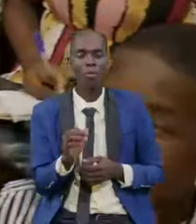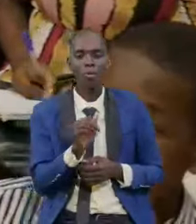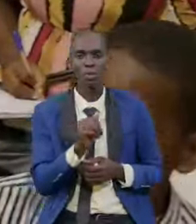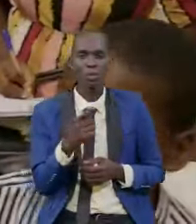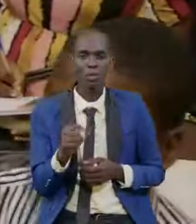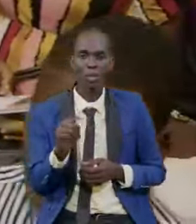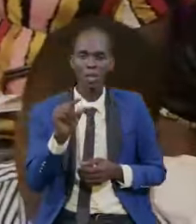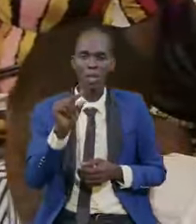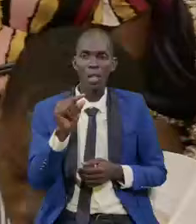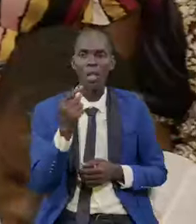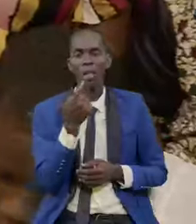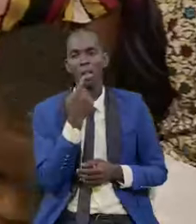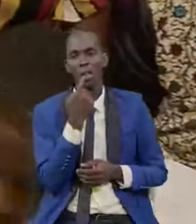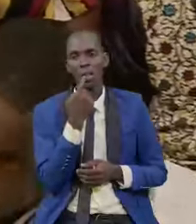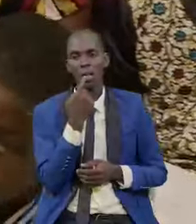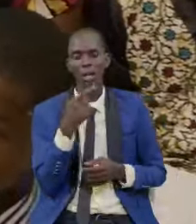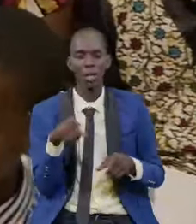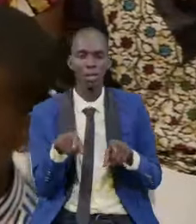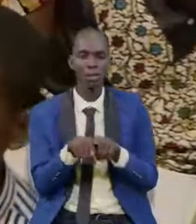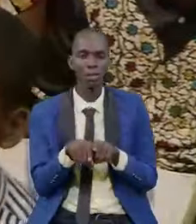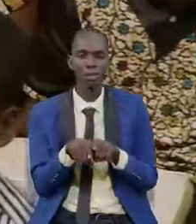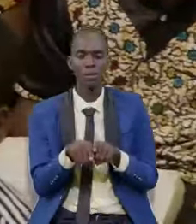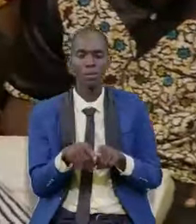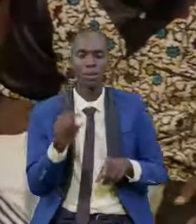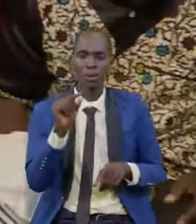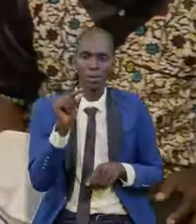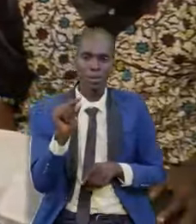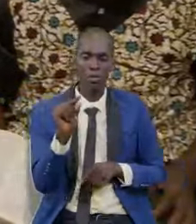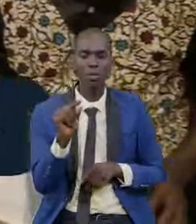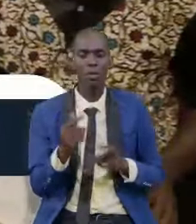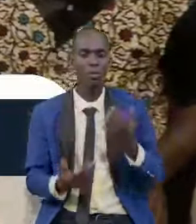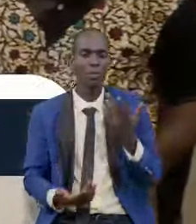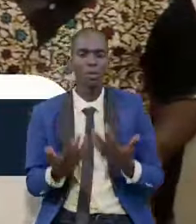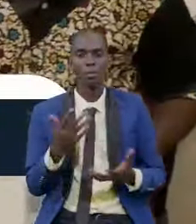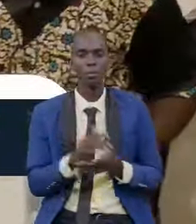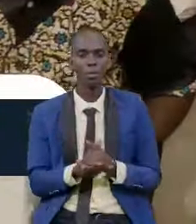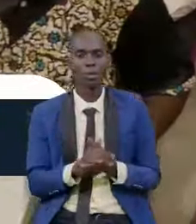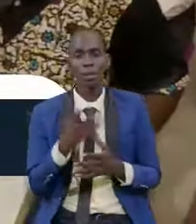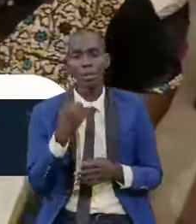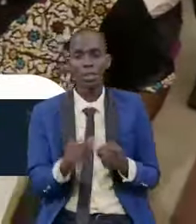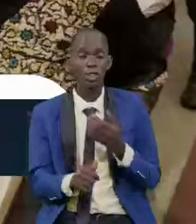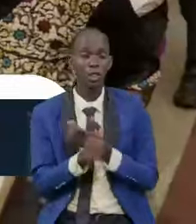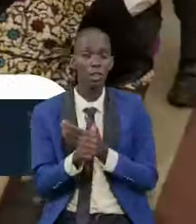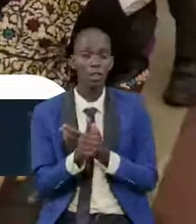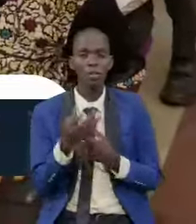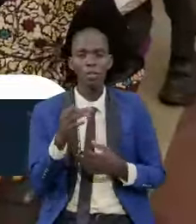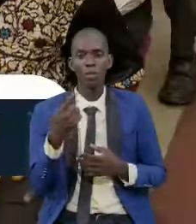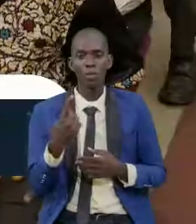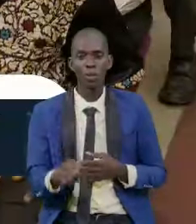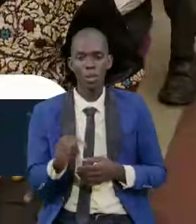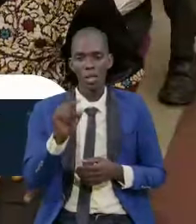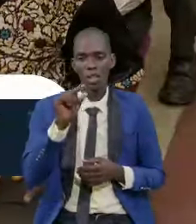little tongue as a little fire. The danger of